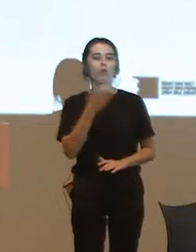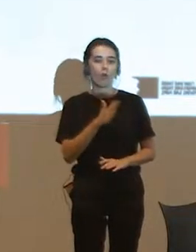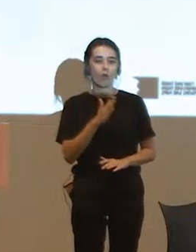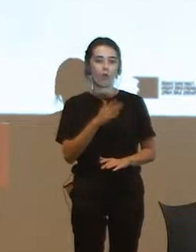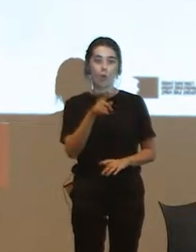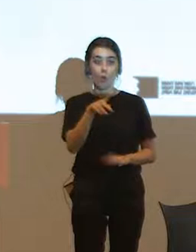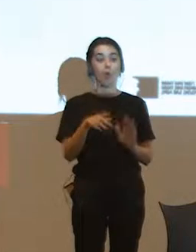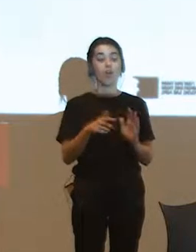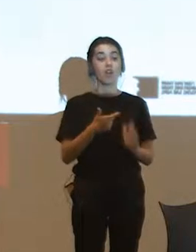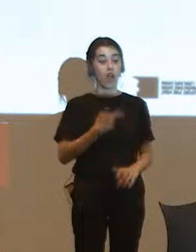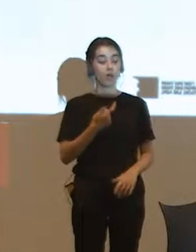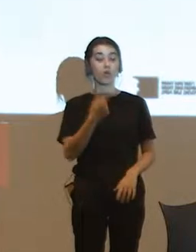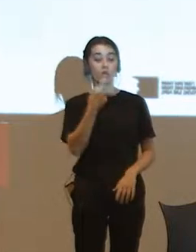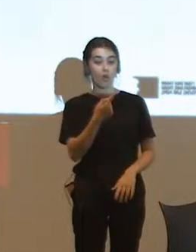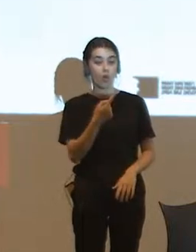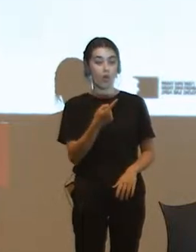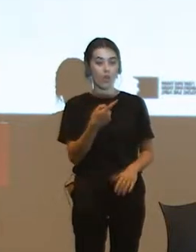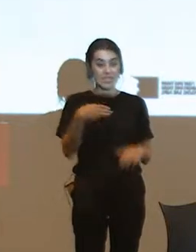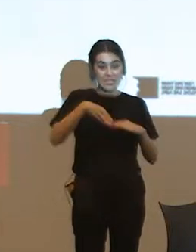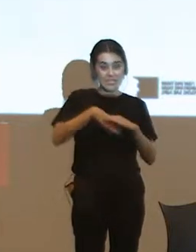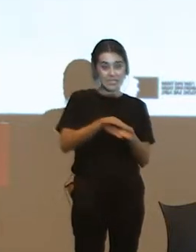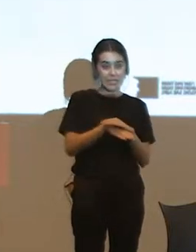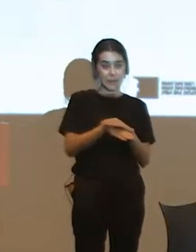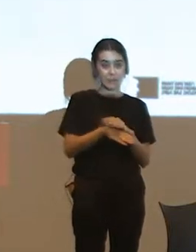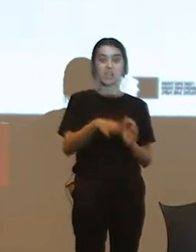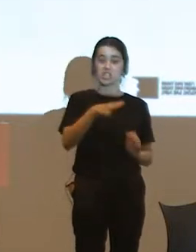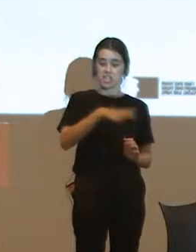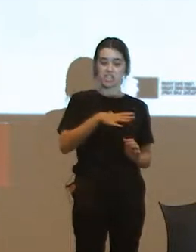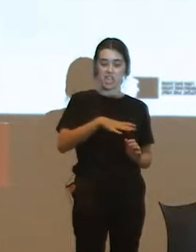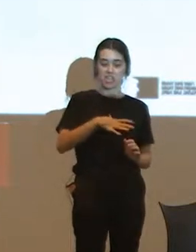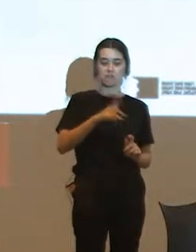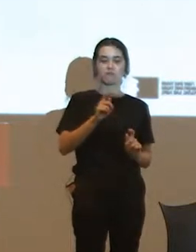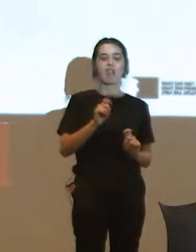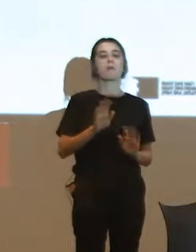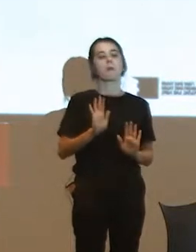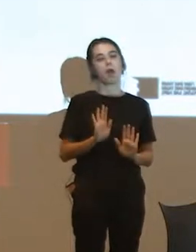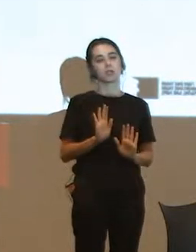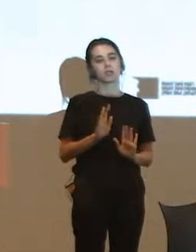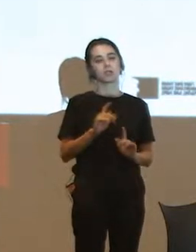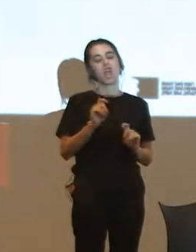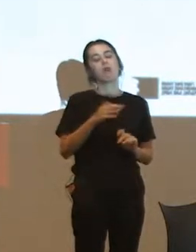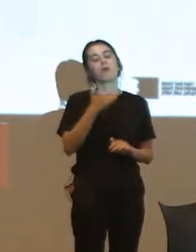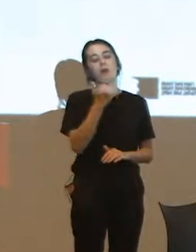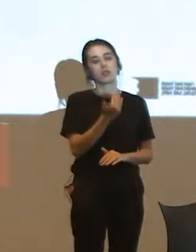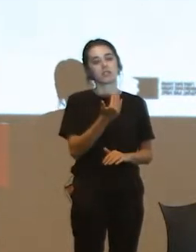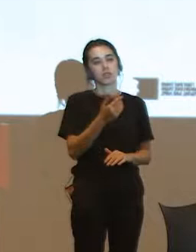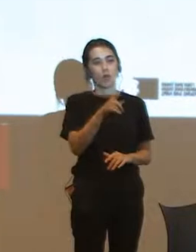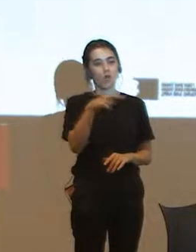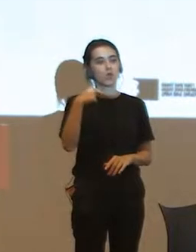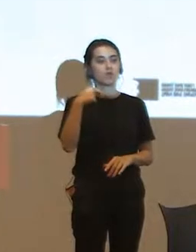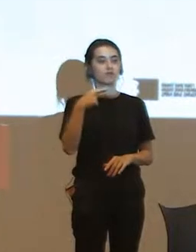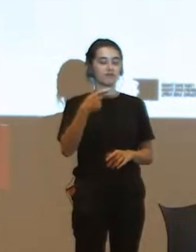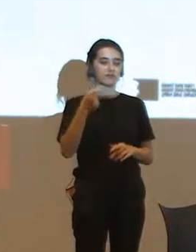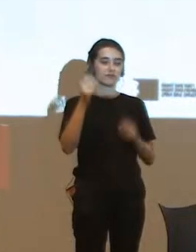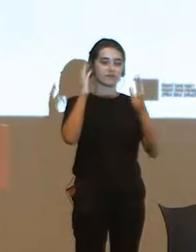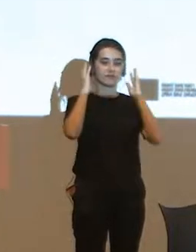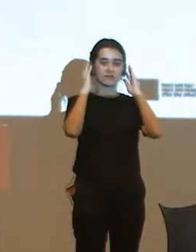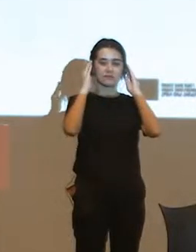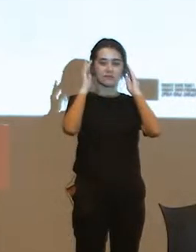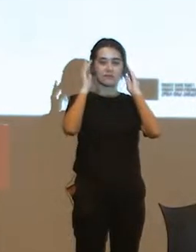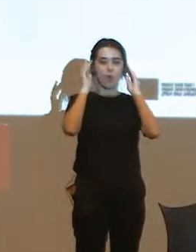serbia literally to the serbian fields and forests uh often beaten while at another